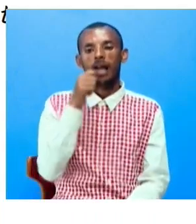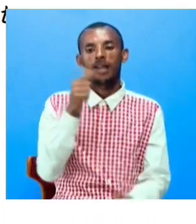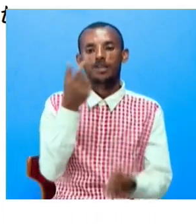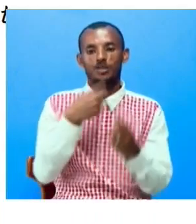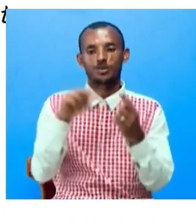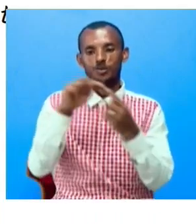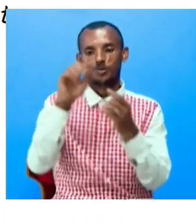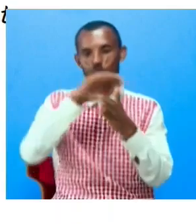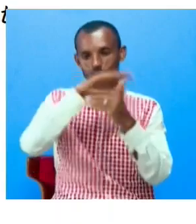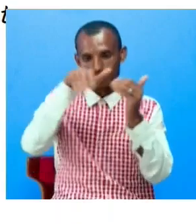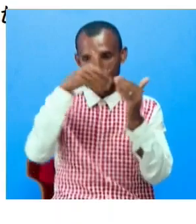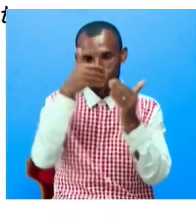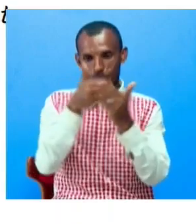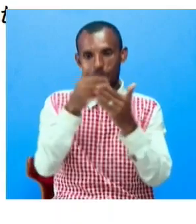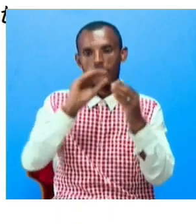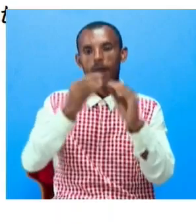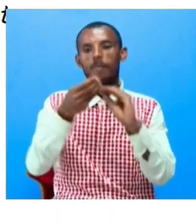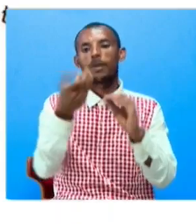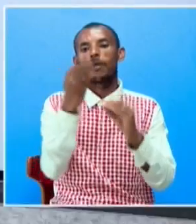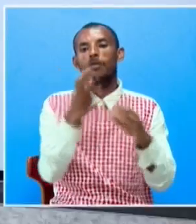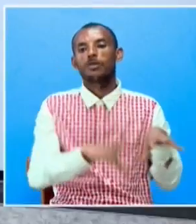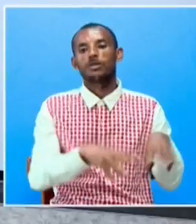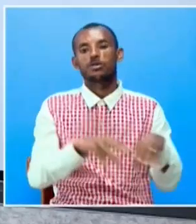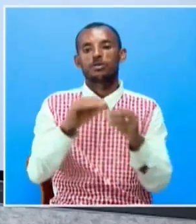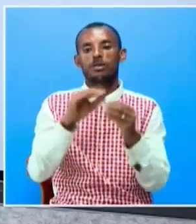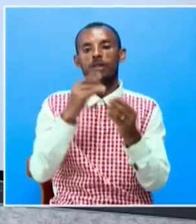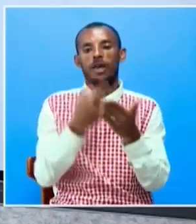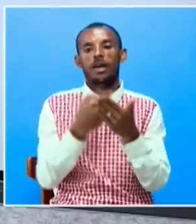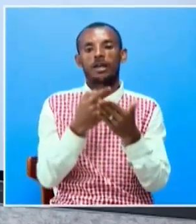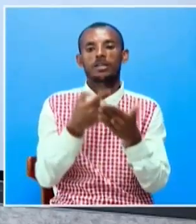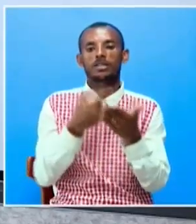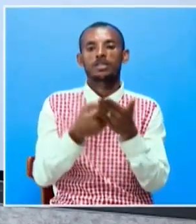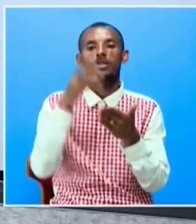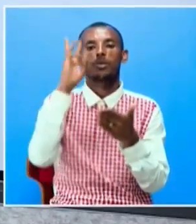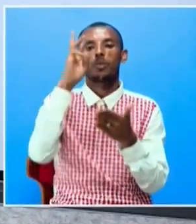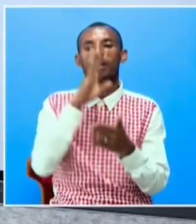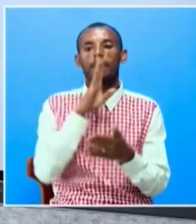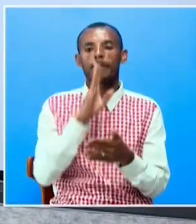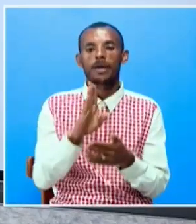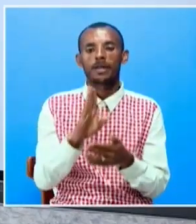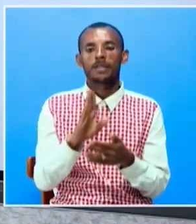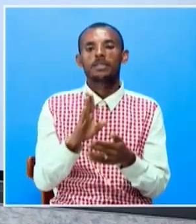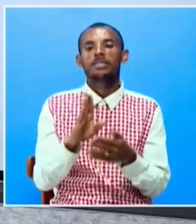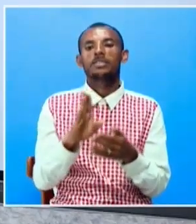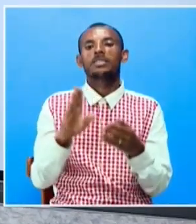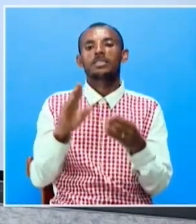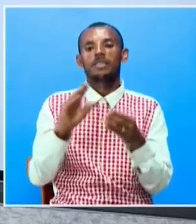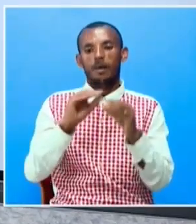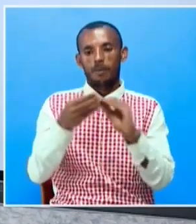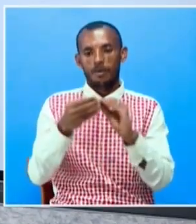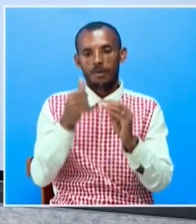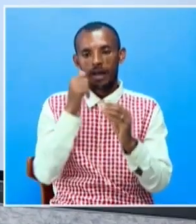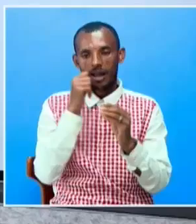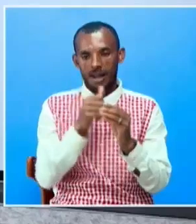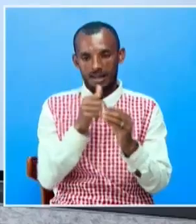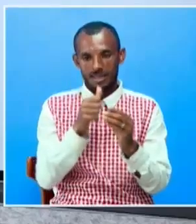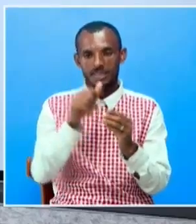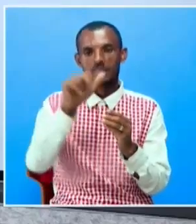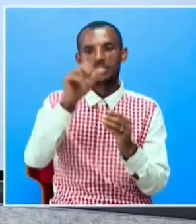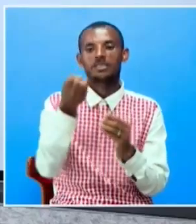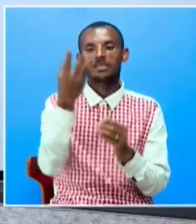of students, total. So here, this will be equal to the number of girls in the question. It is